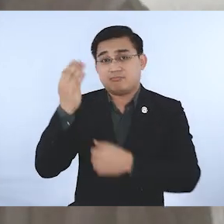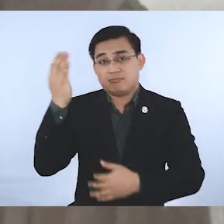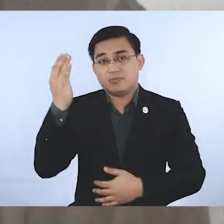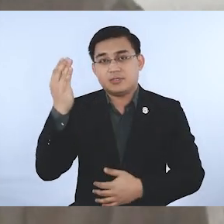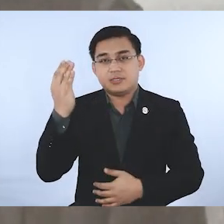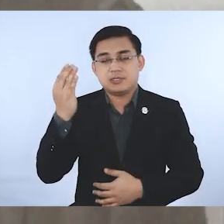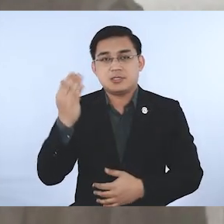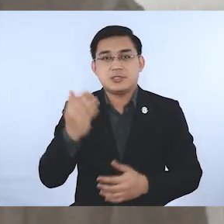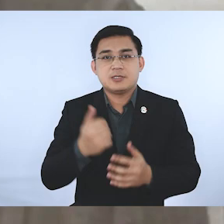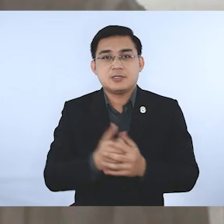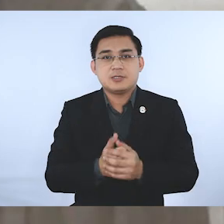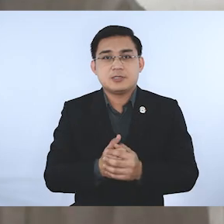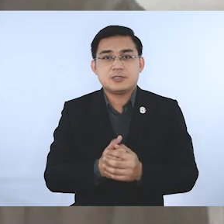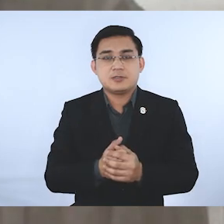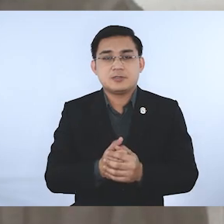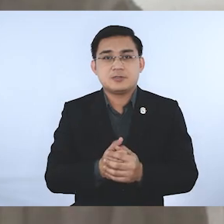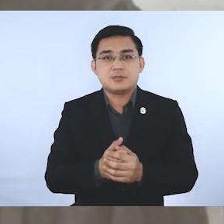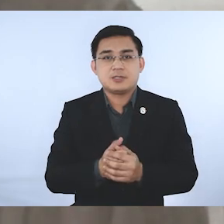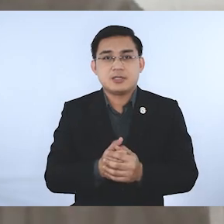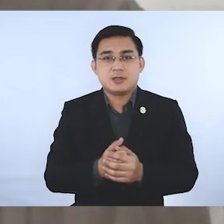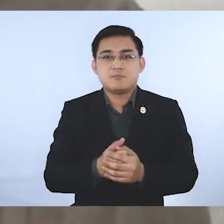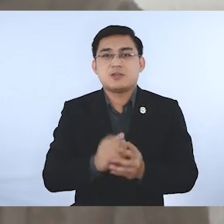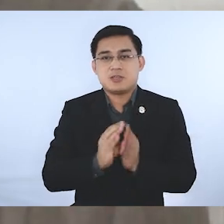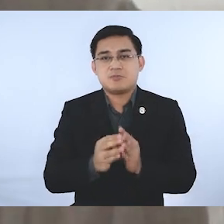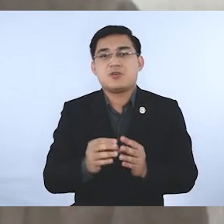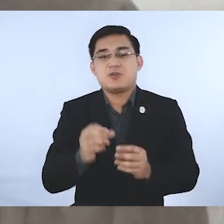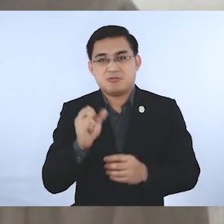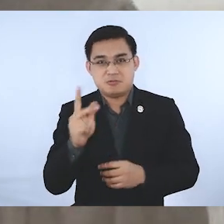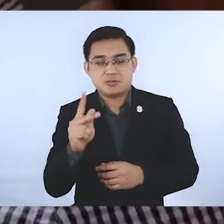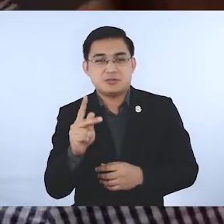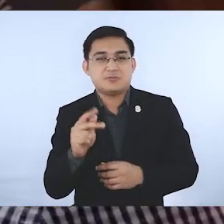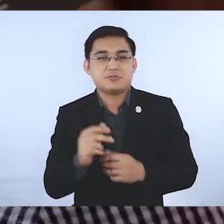and believe that everything will be okay again.